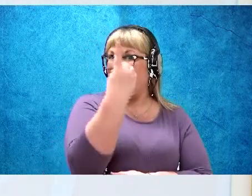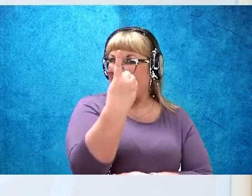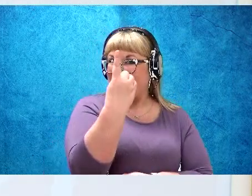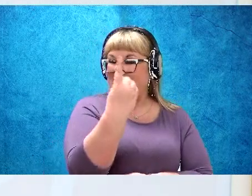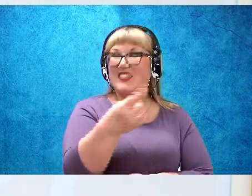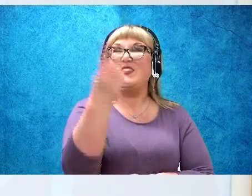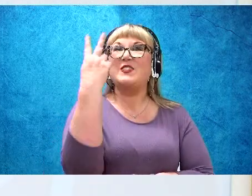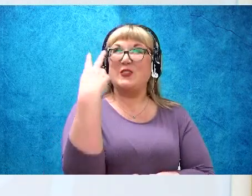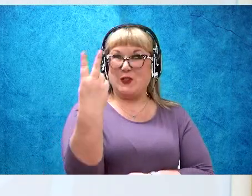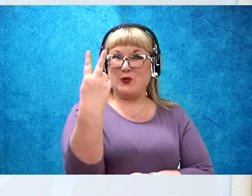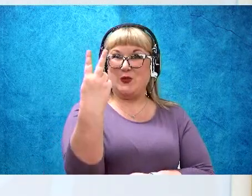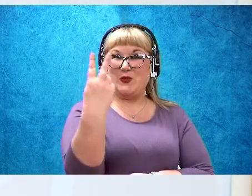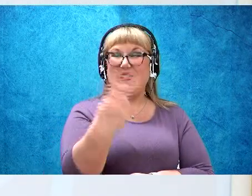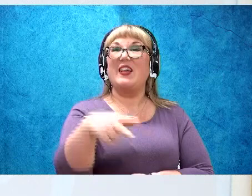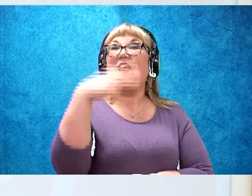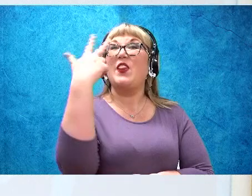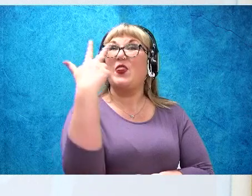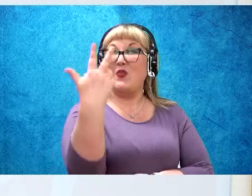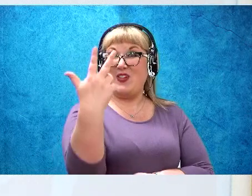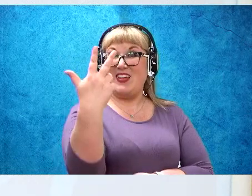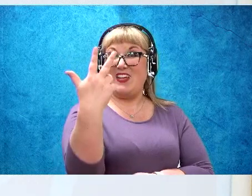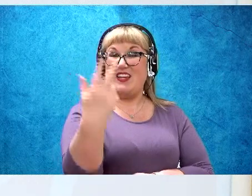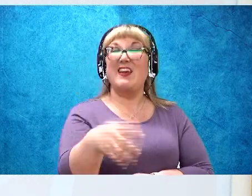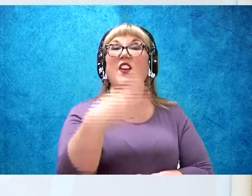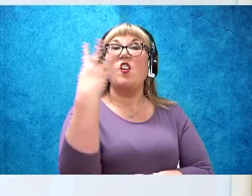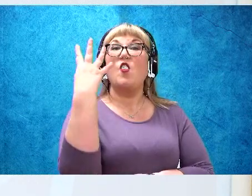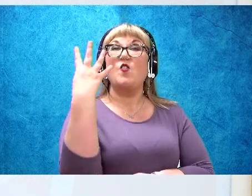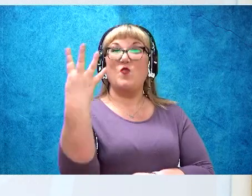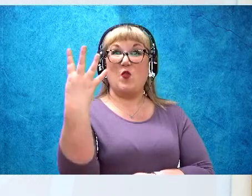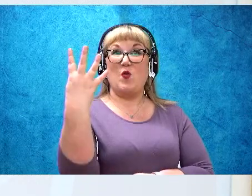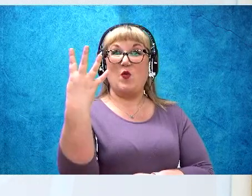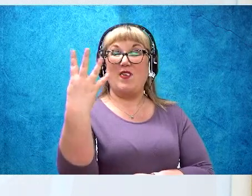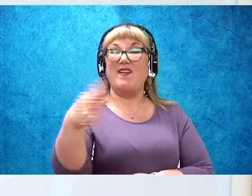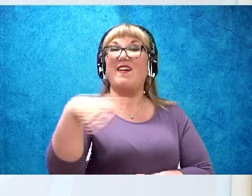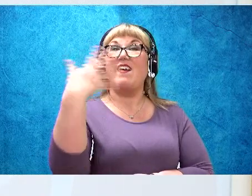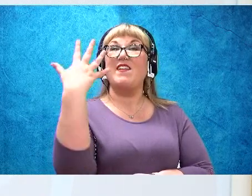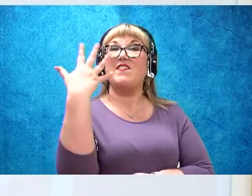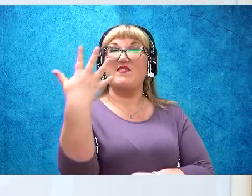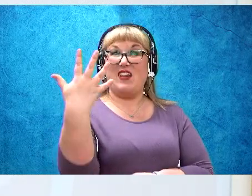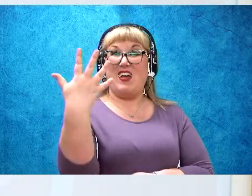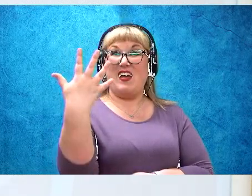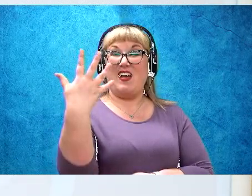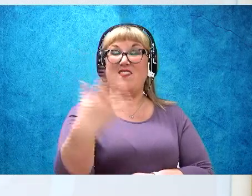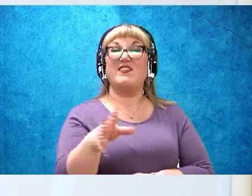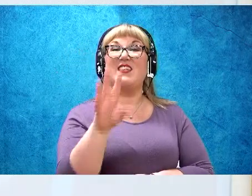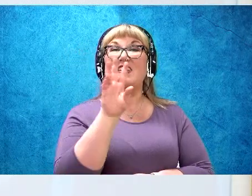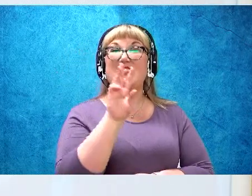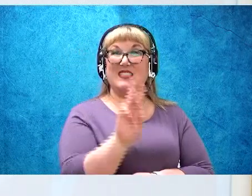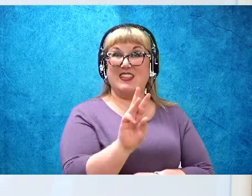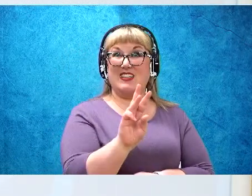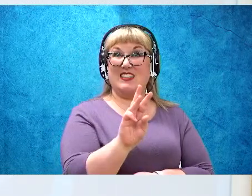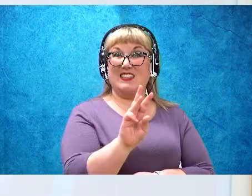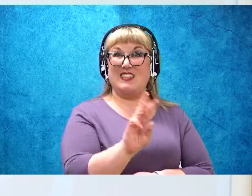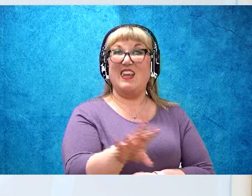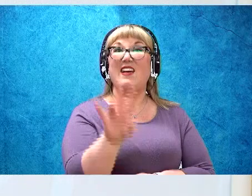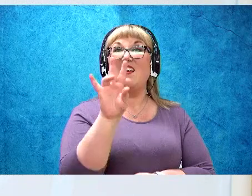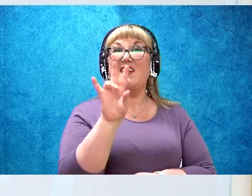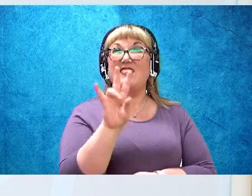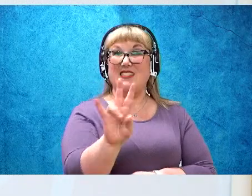1, 2, 3, 4, 5,